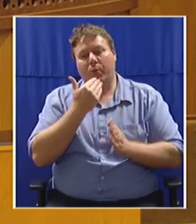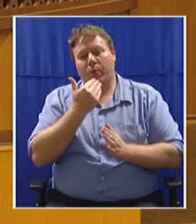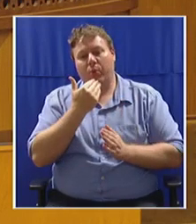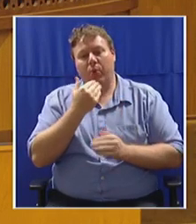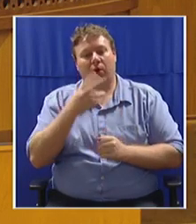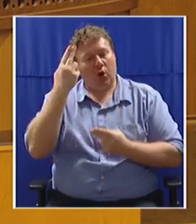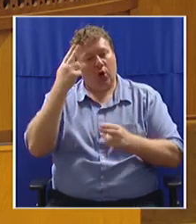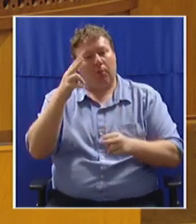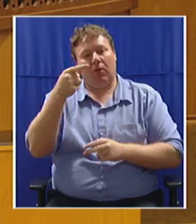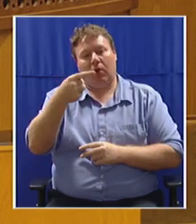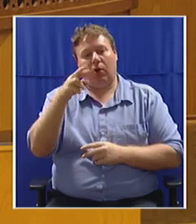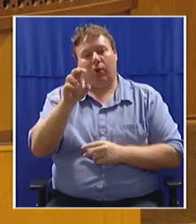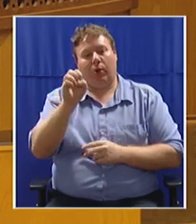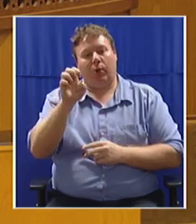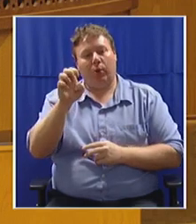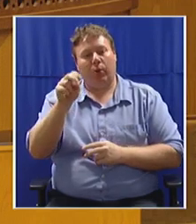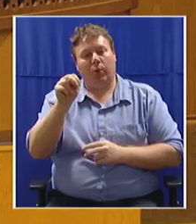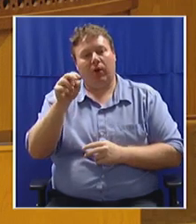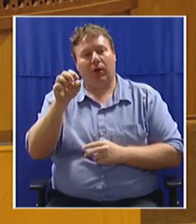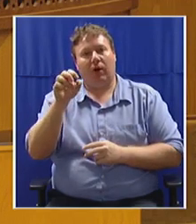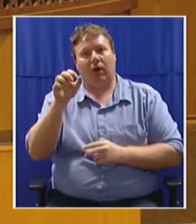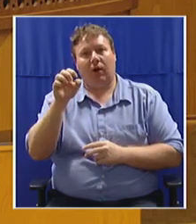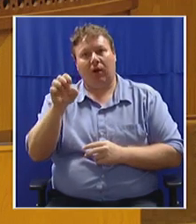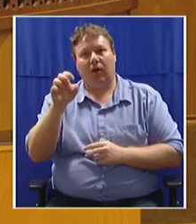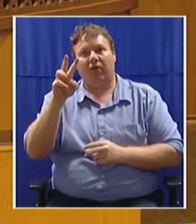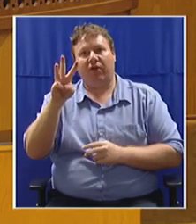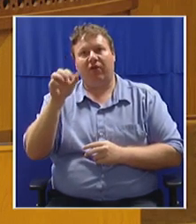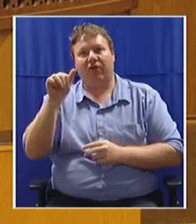Groenewald. Deputy President.